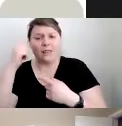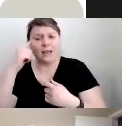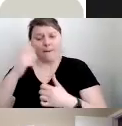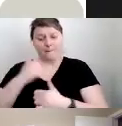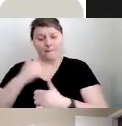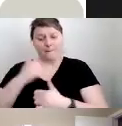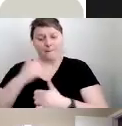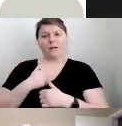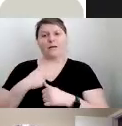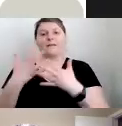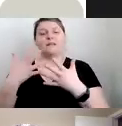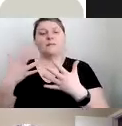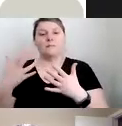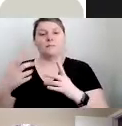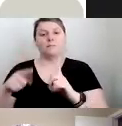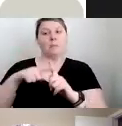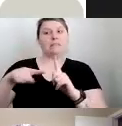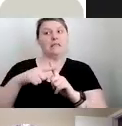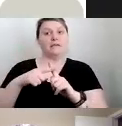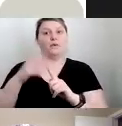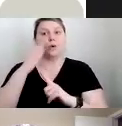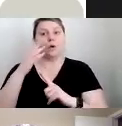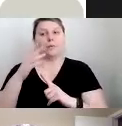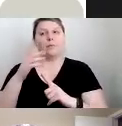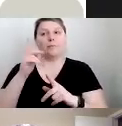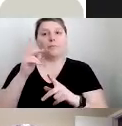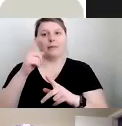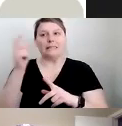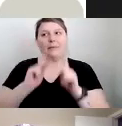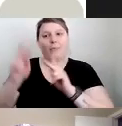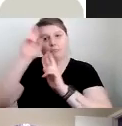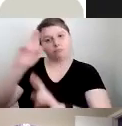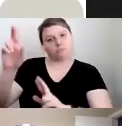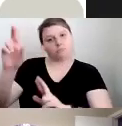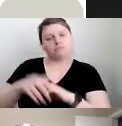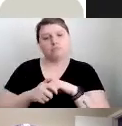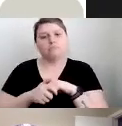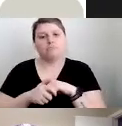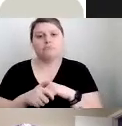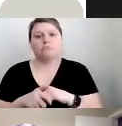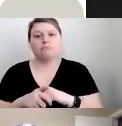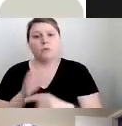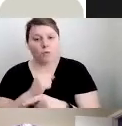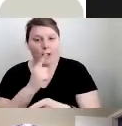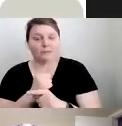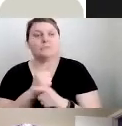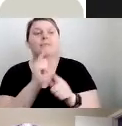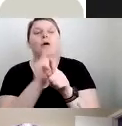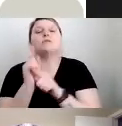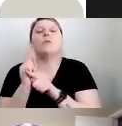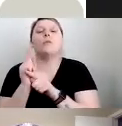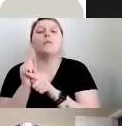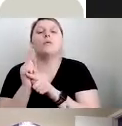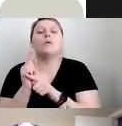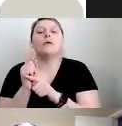a leg up on a lot of people because that is respected. Mm-hmm. Right. And there's also